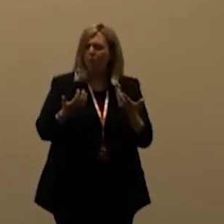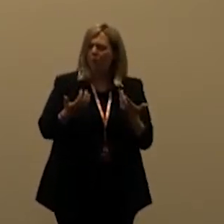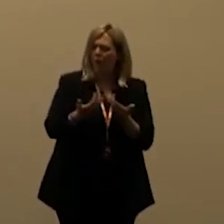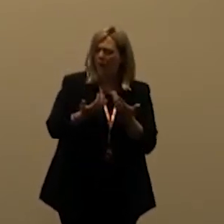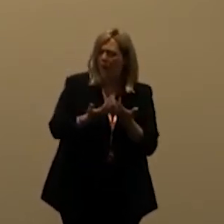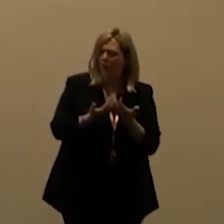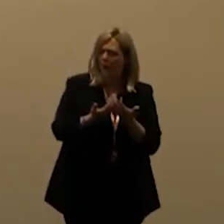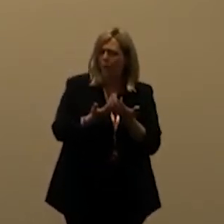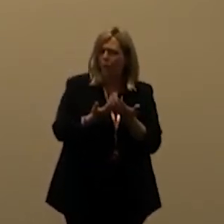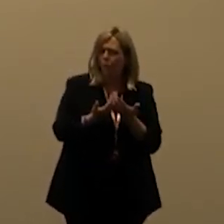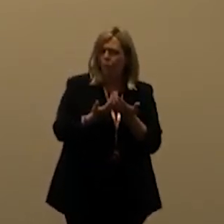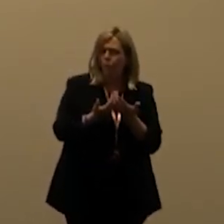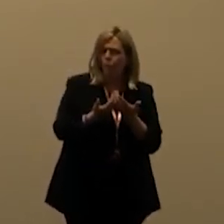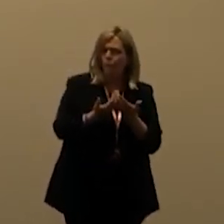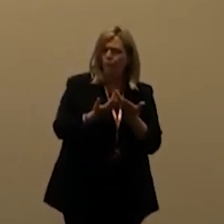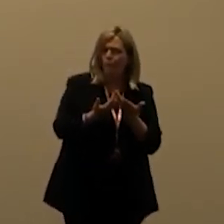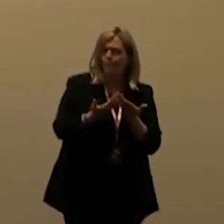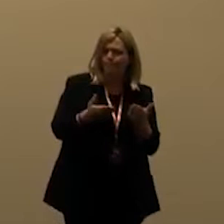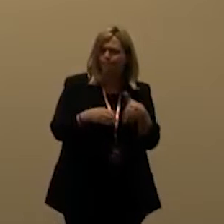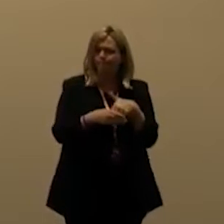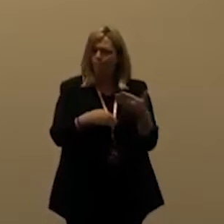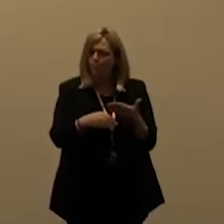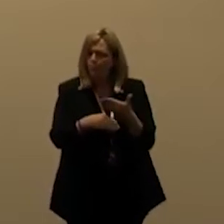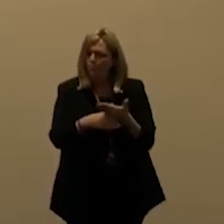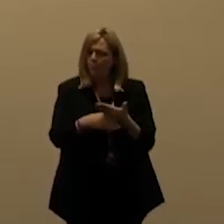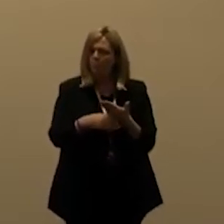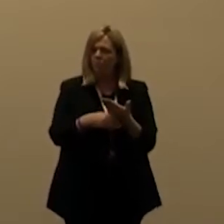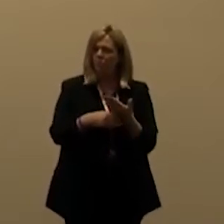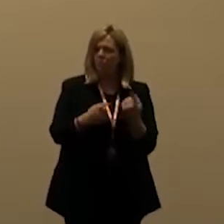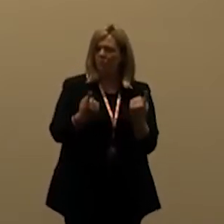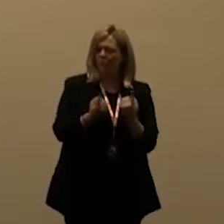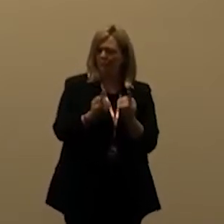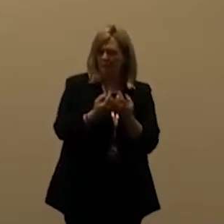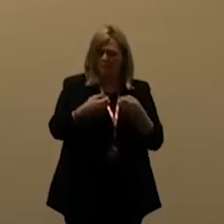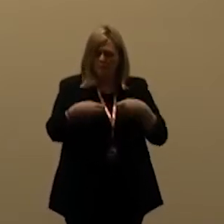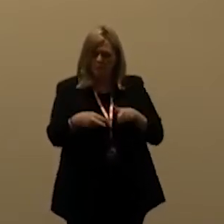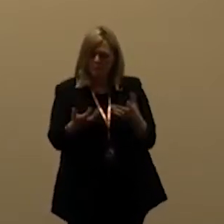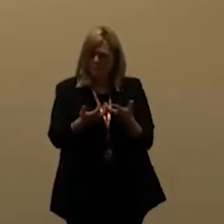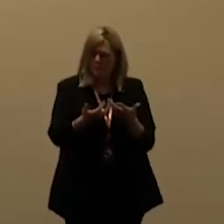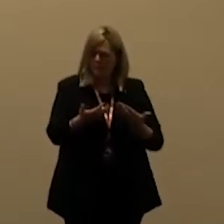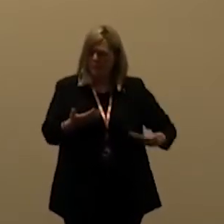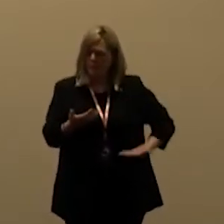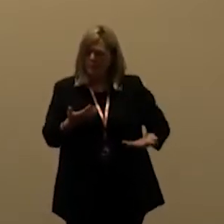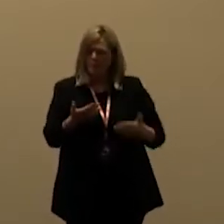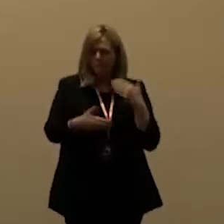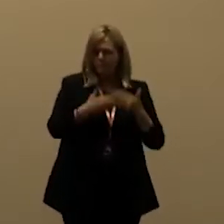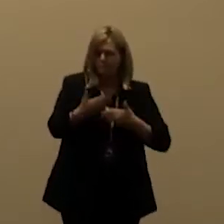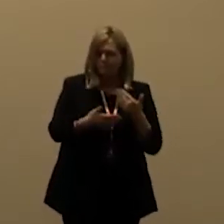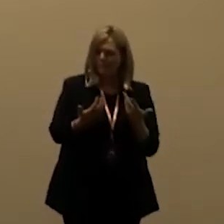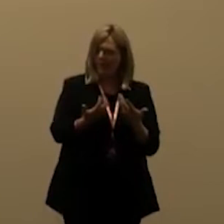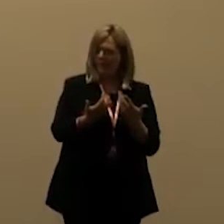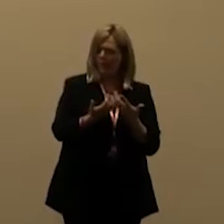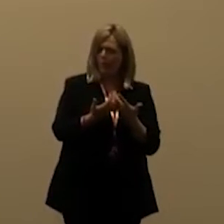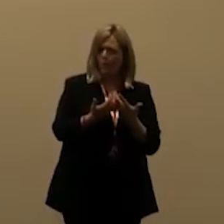we joined the workforce and the ways in which business was done, the ways in which we related